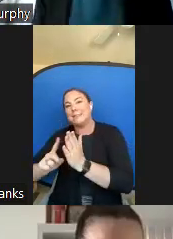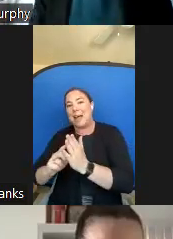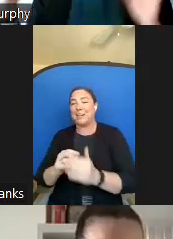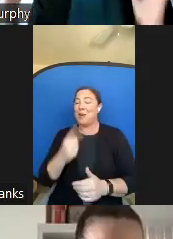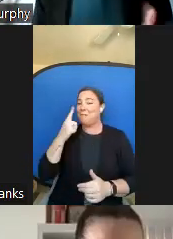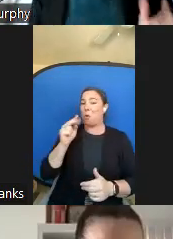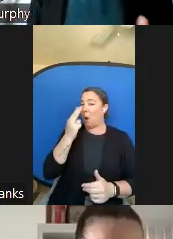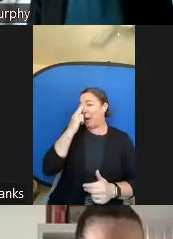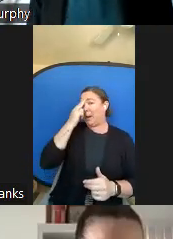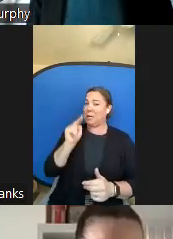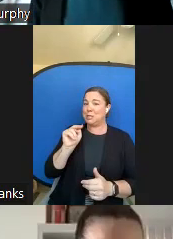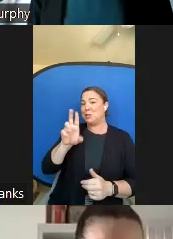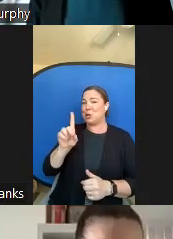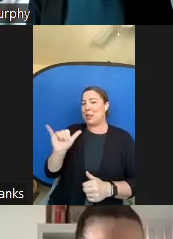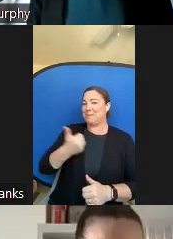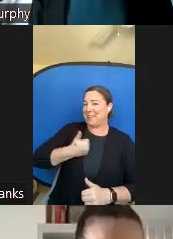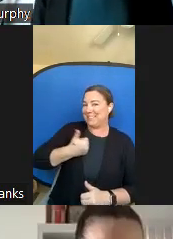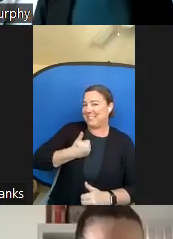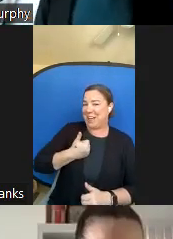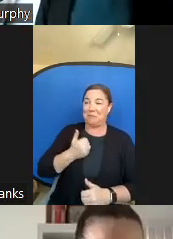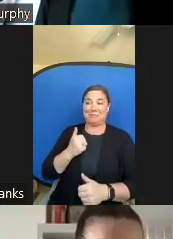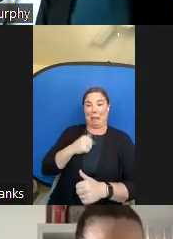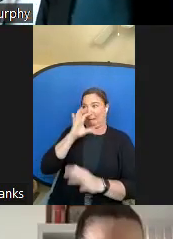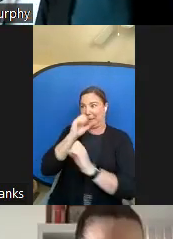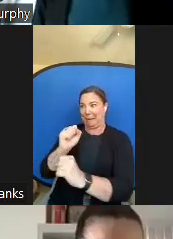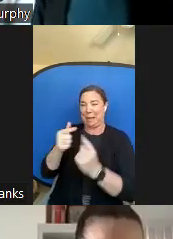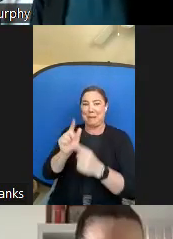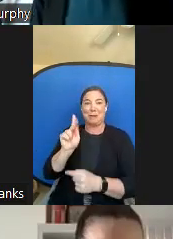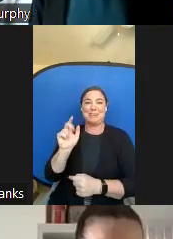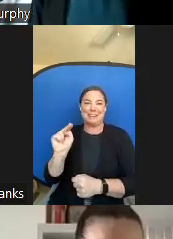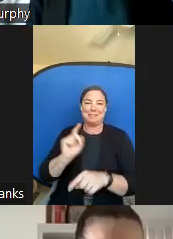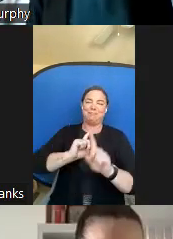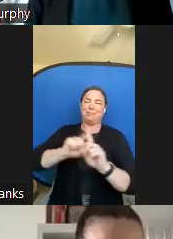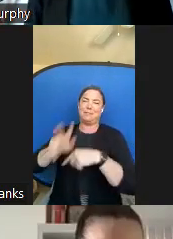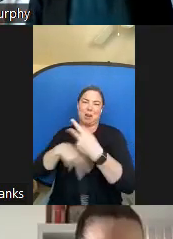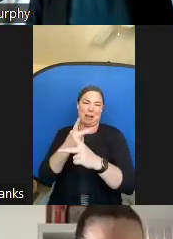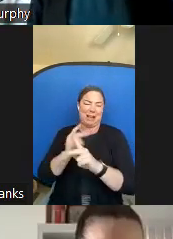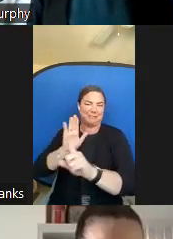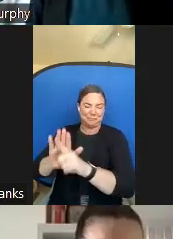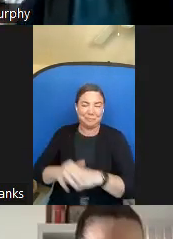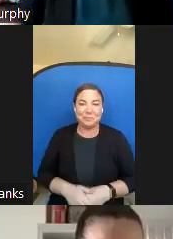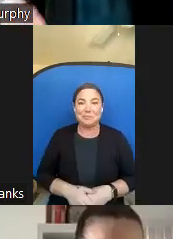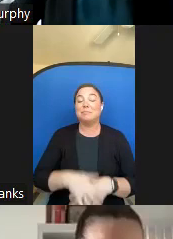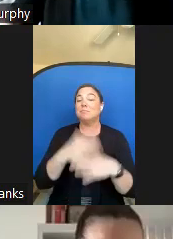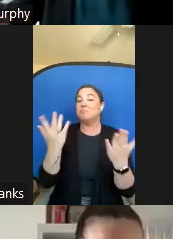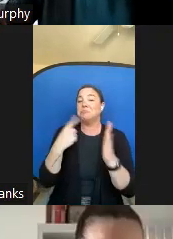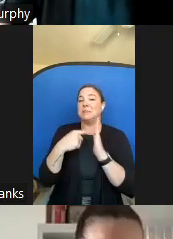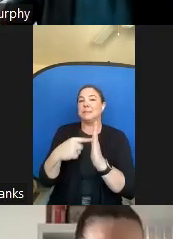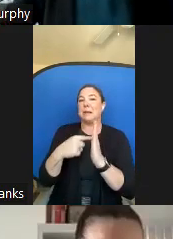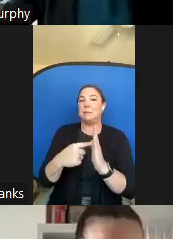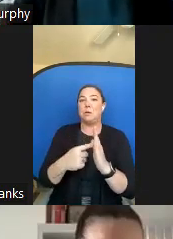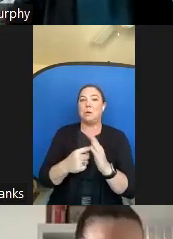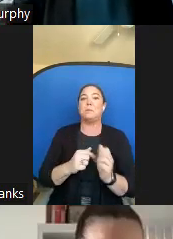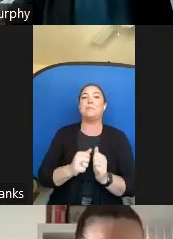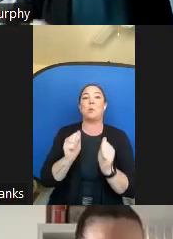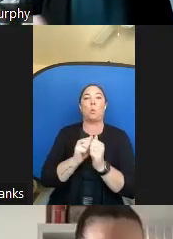are several well-established classifications of kiln designs for the Roman world. These include the examples by Vivian Swan